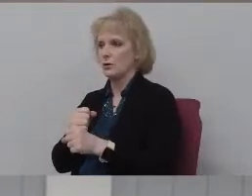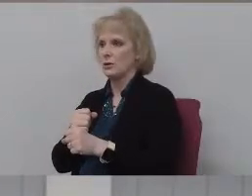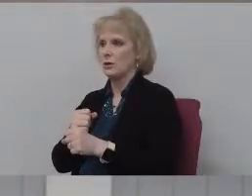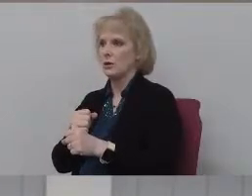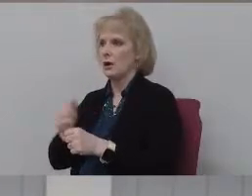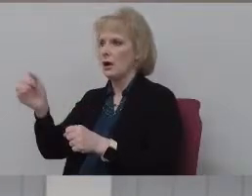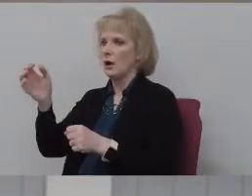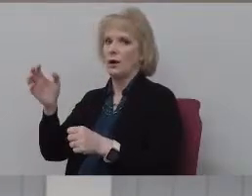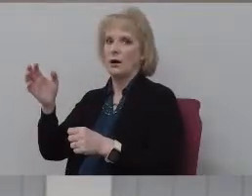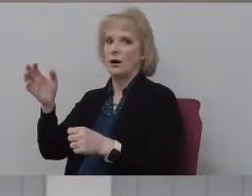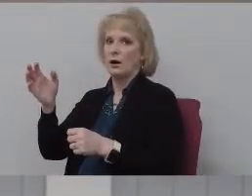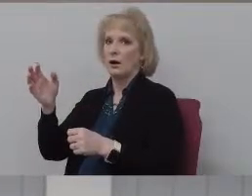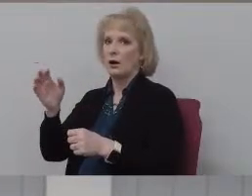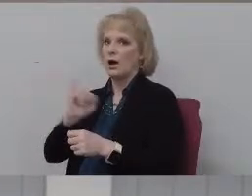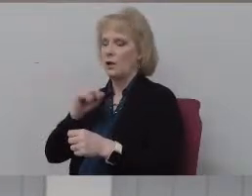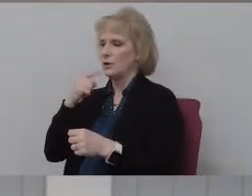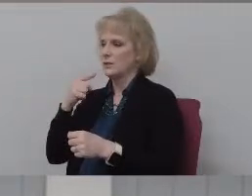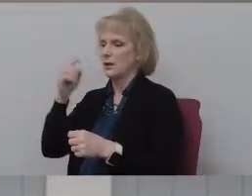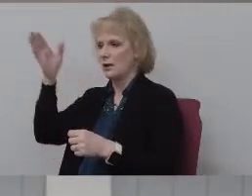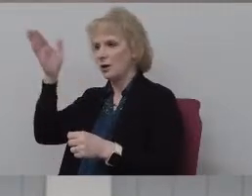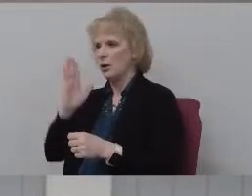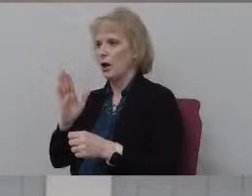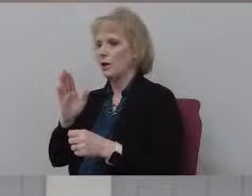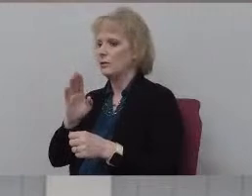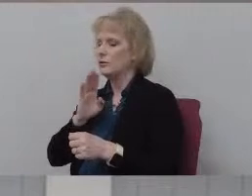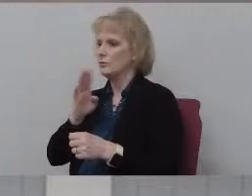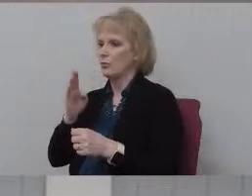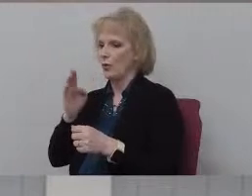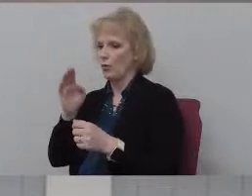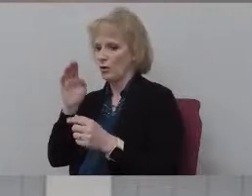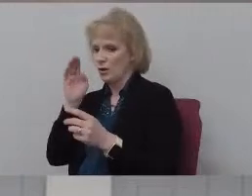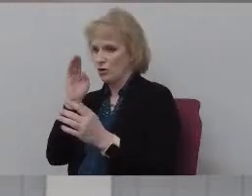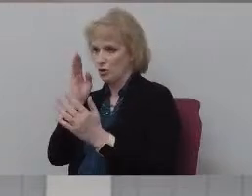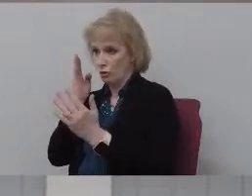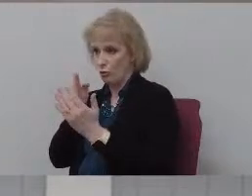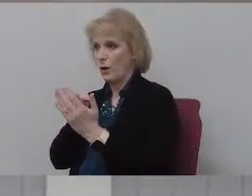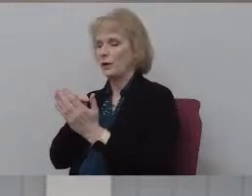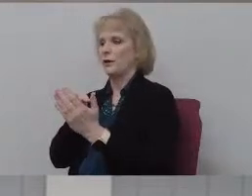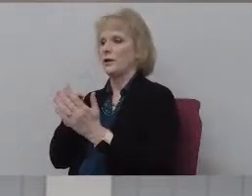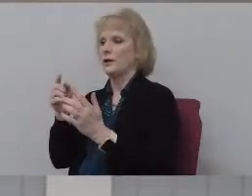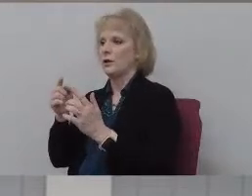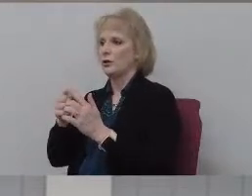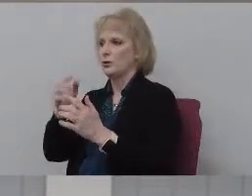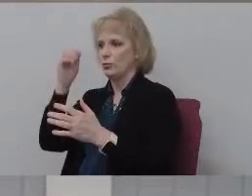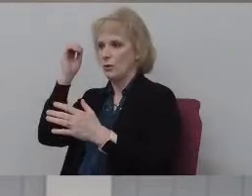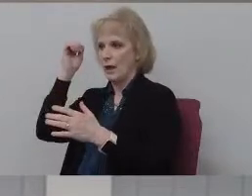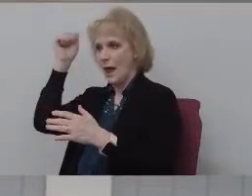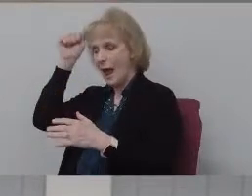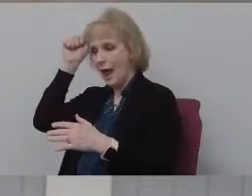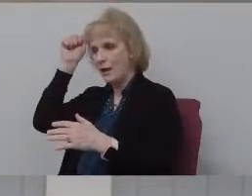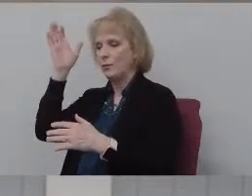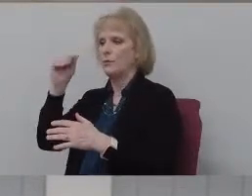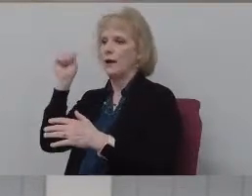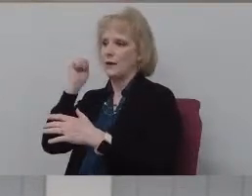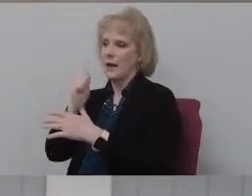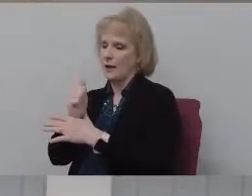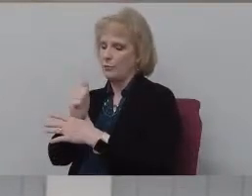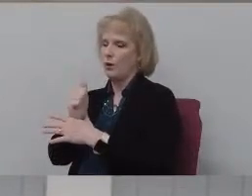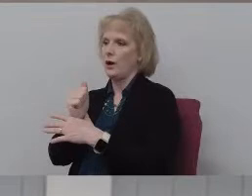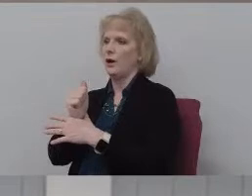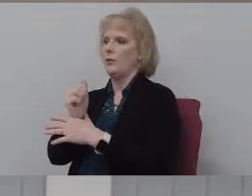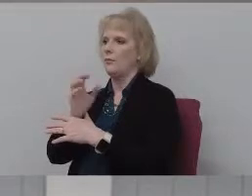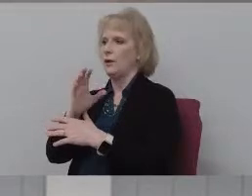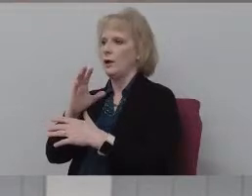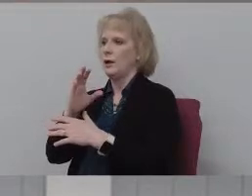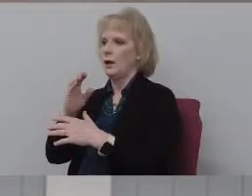God spoke directly to Adam and told him what to do. And God spoke directly to Abraham, told him what to do. God